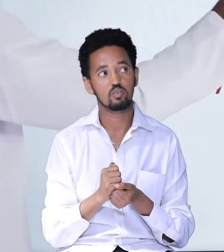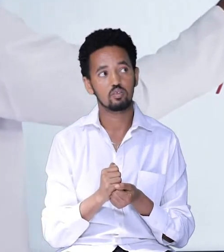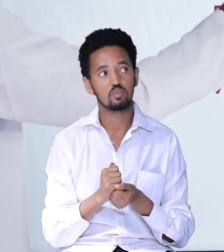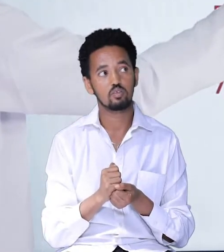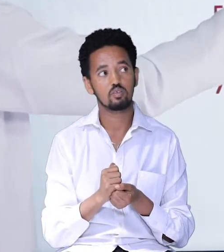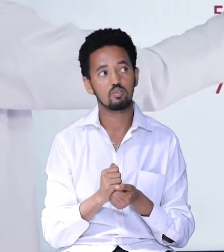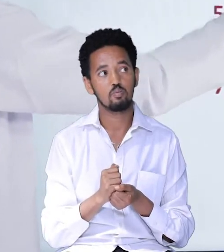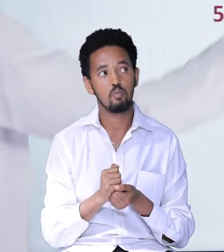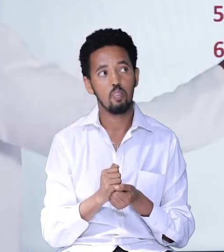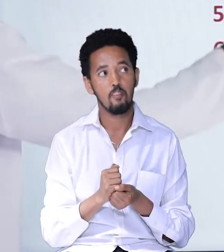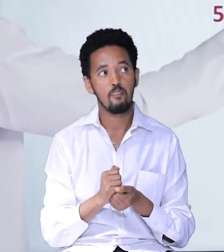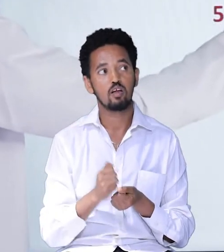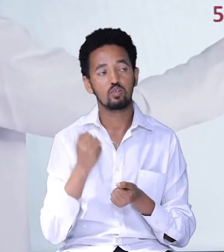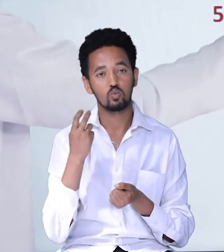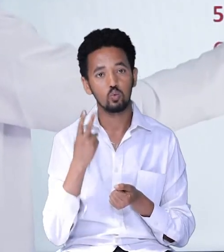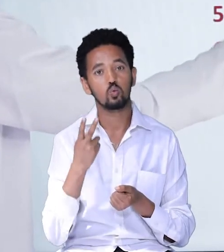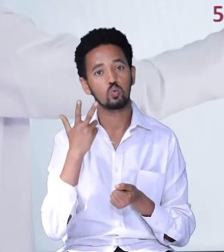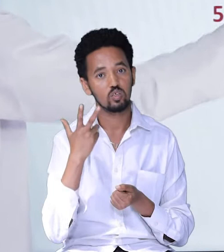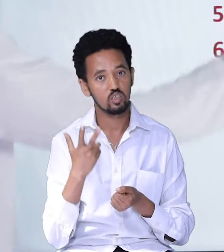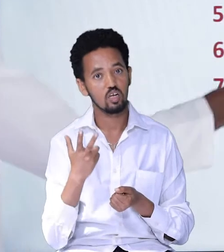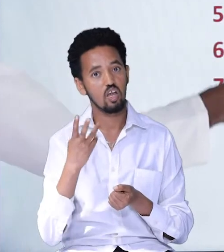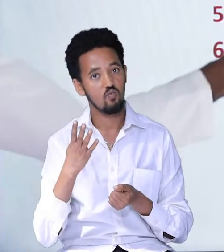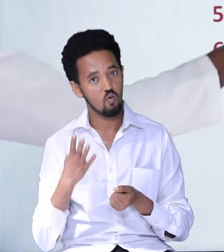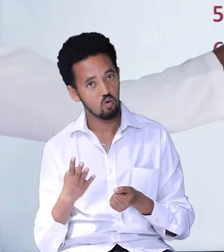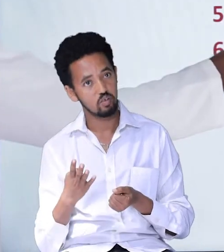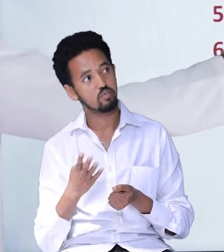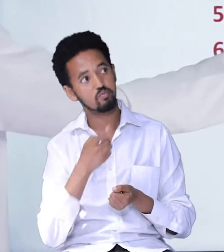3, 4, 5,